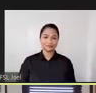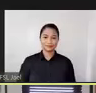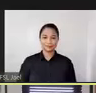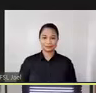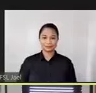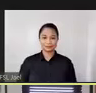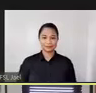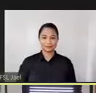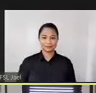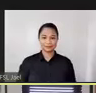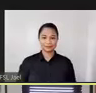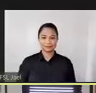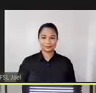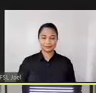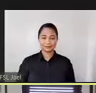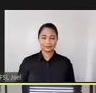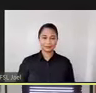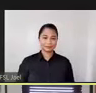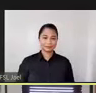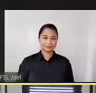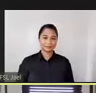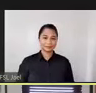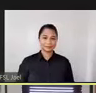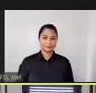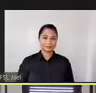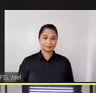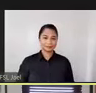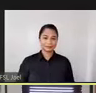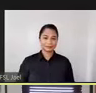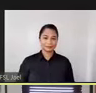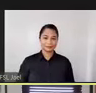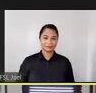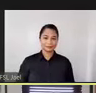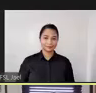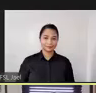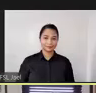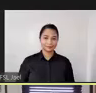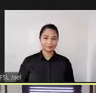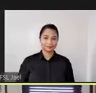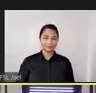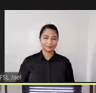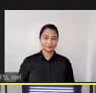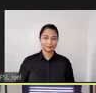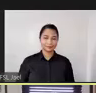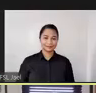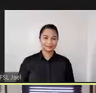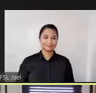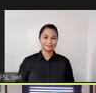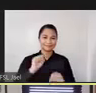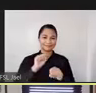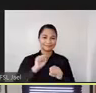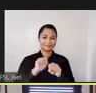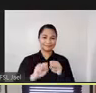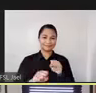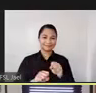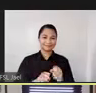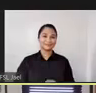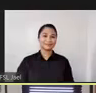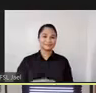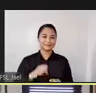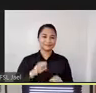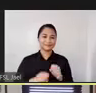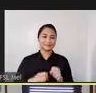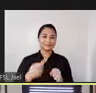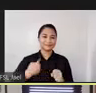Food waste is an extremely alarming issue because while there are 14.2 million undernourished